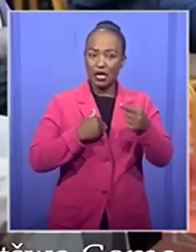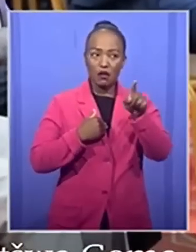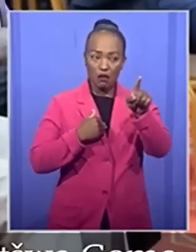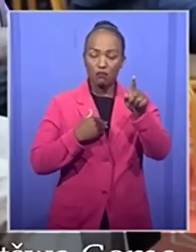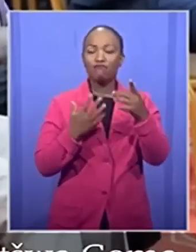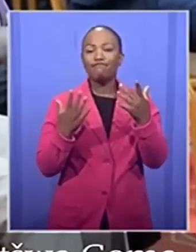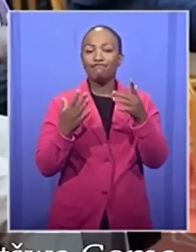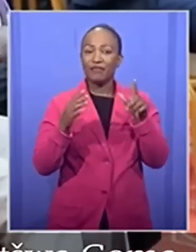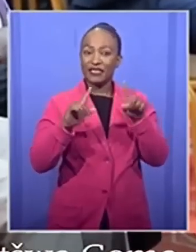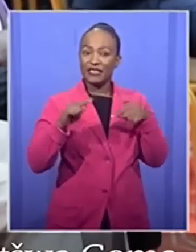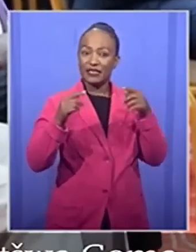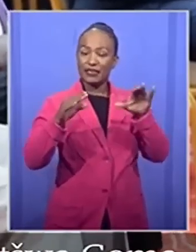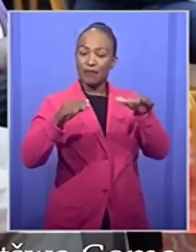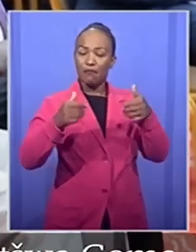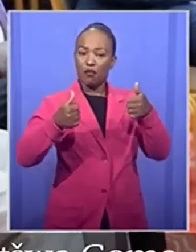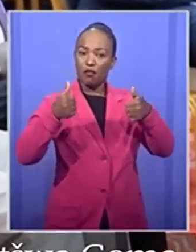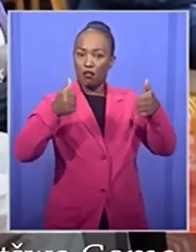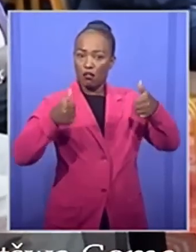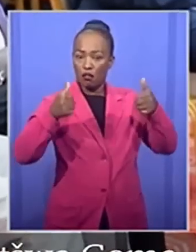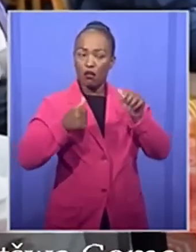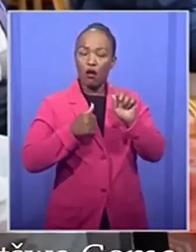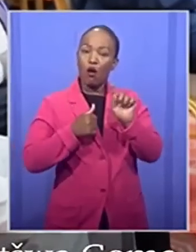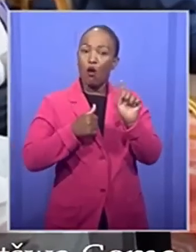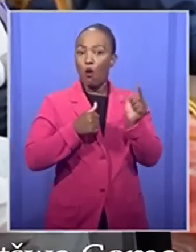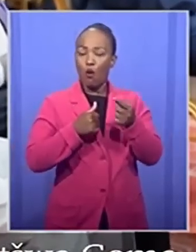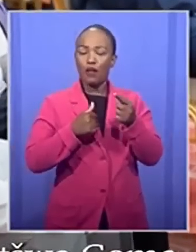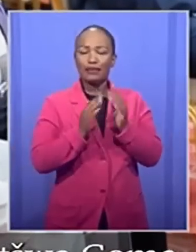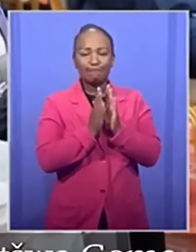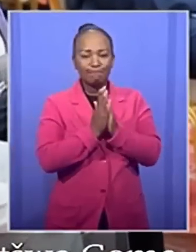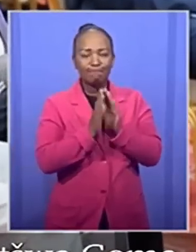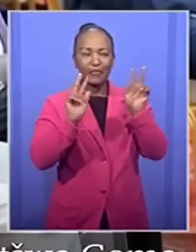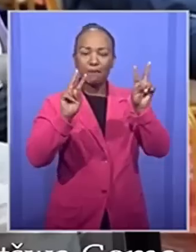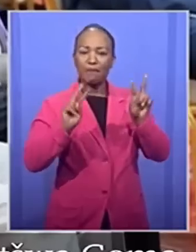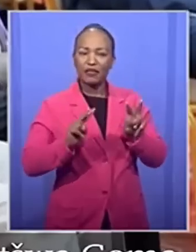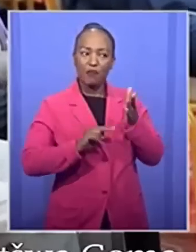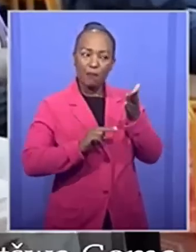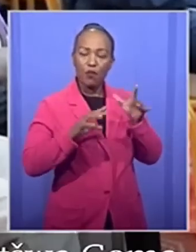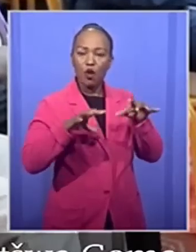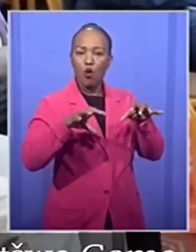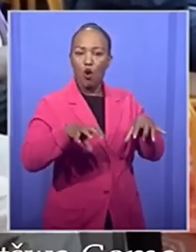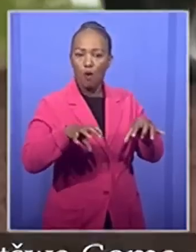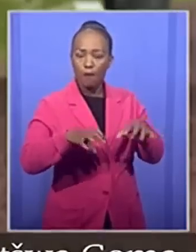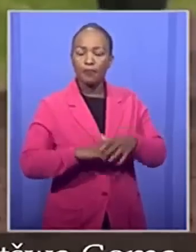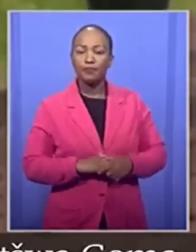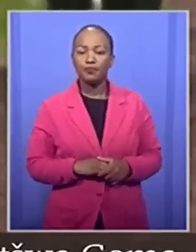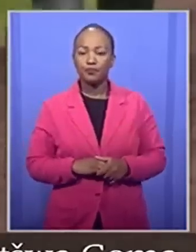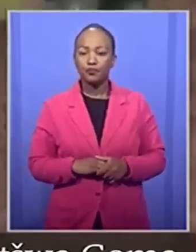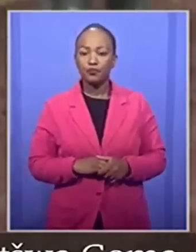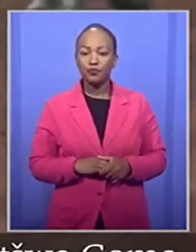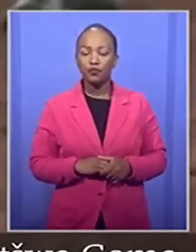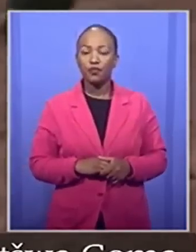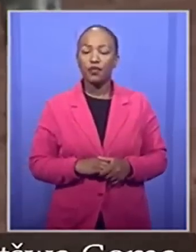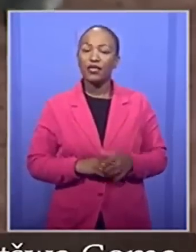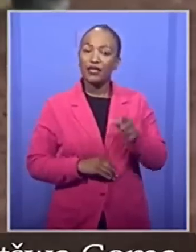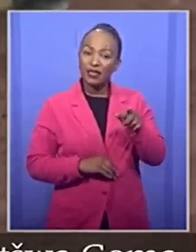dihlopha tše le baetapele ba bangwe ba emakala gore ga go rena khutšo ka bohlabela bja Congo. The security situation in the eastern part